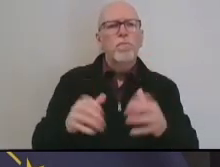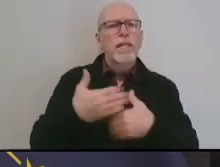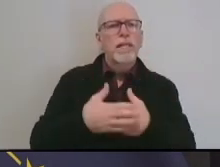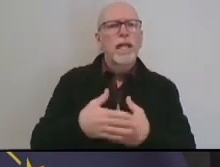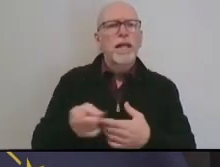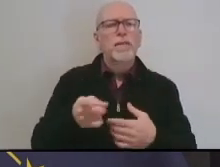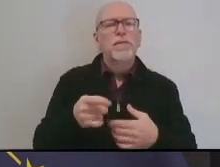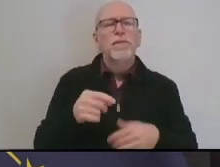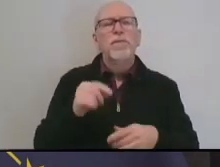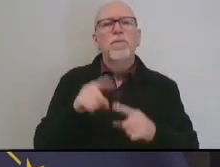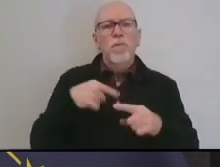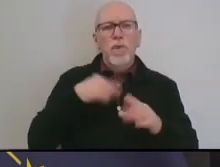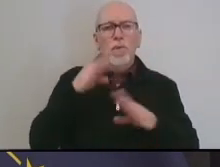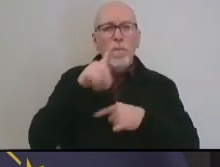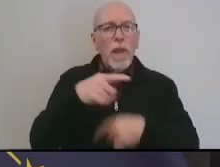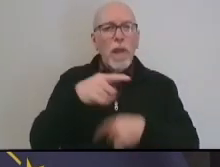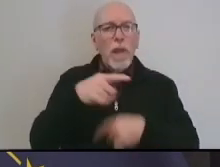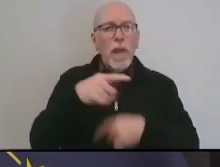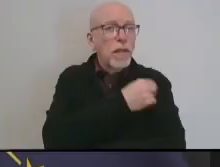about hospitalizations and deaths.